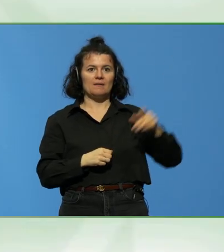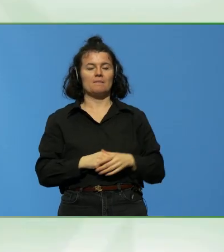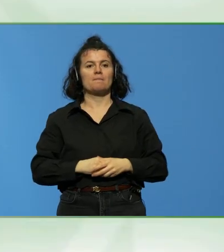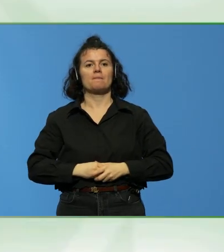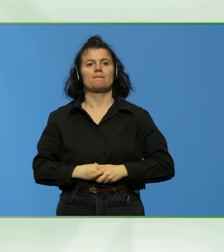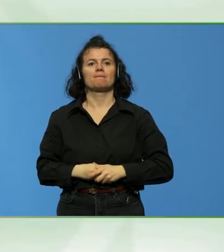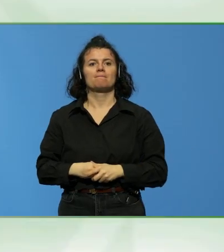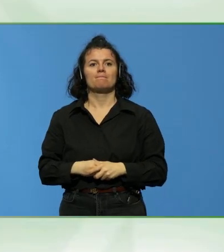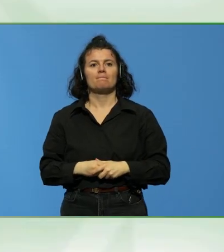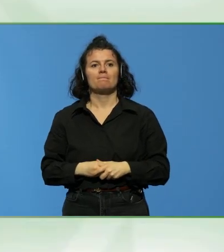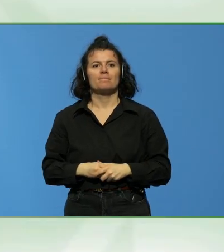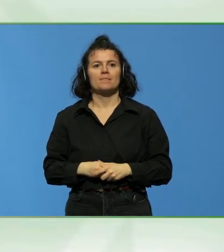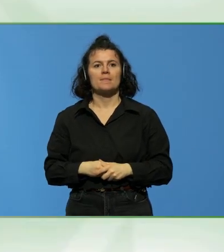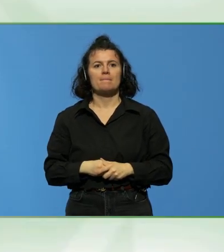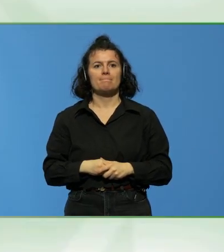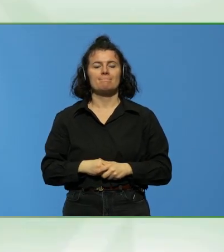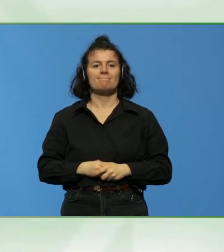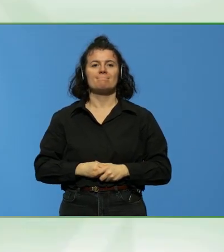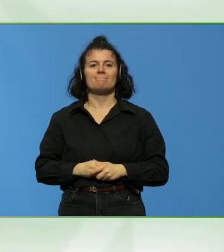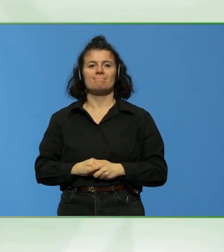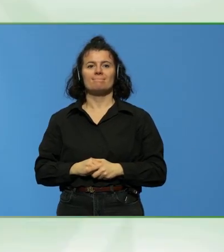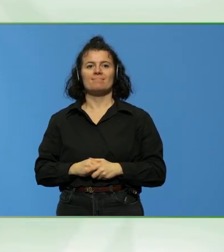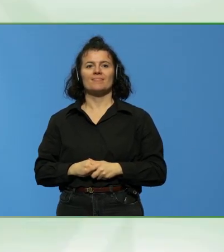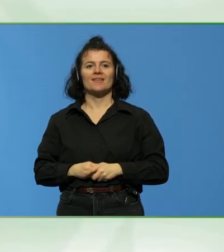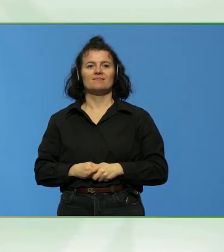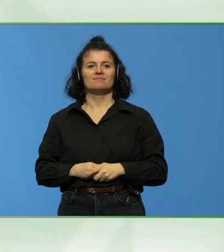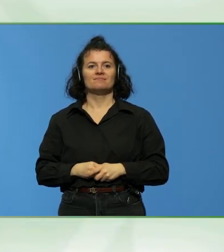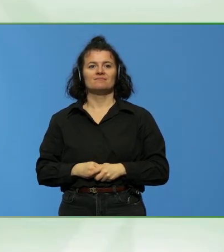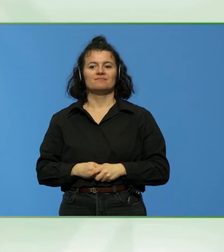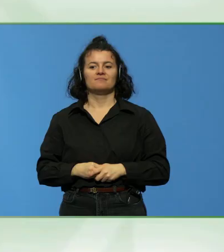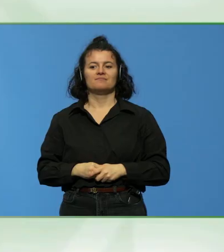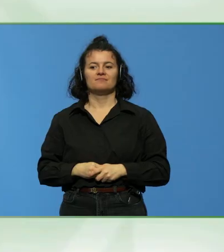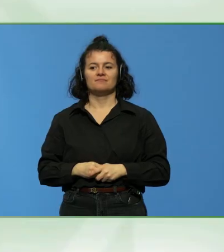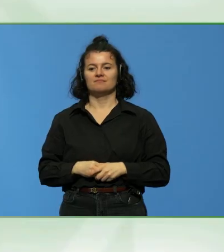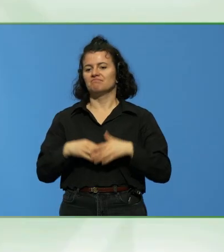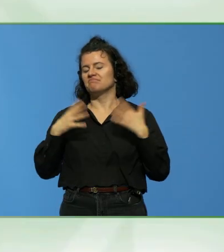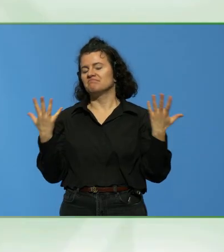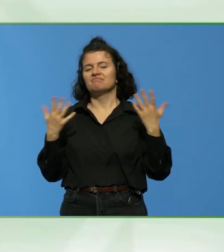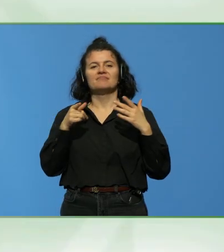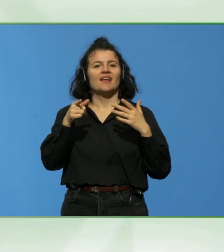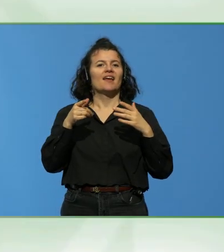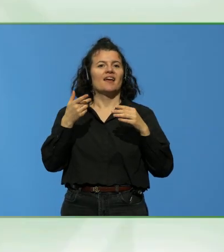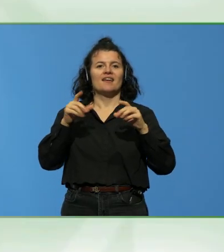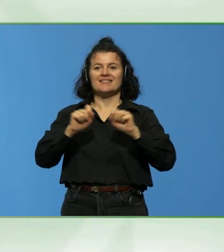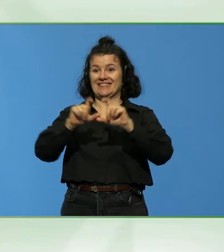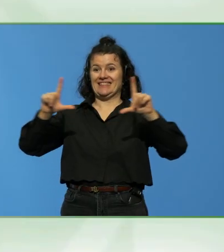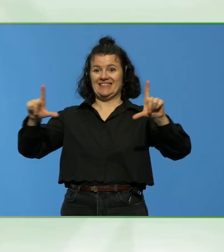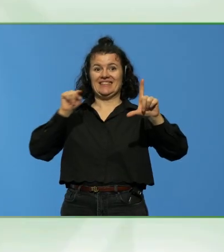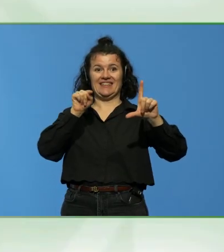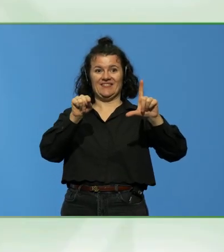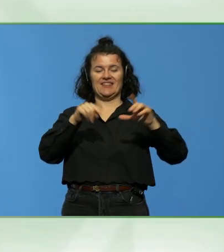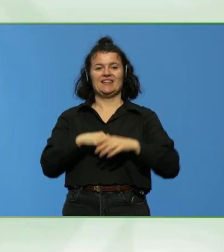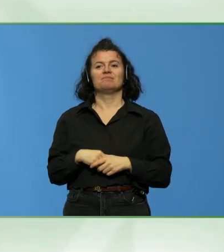sentiment, you can tell when content, whether it's on TV or on social media, specifically for